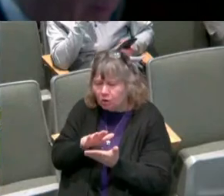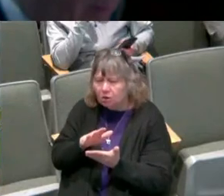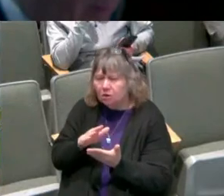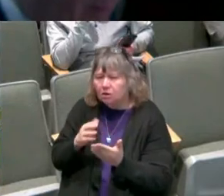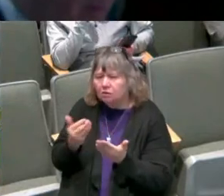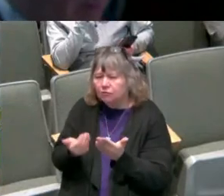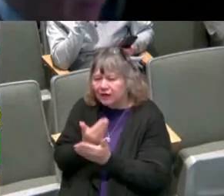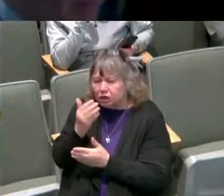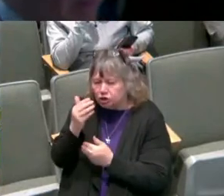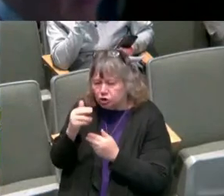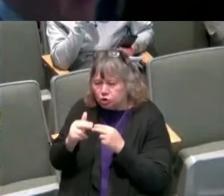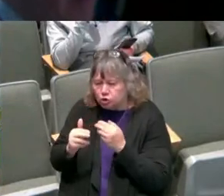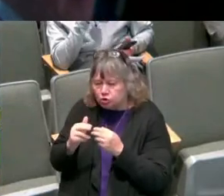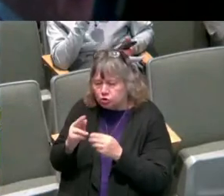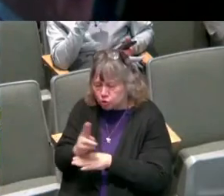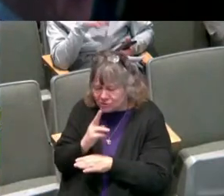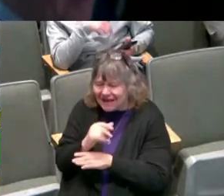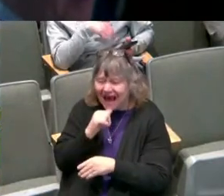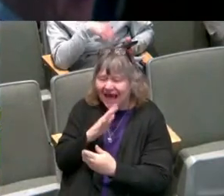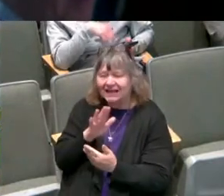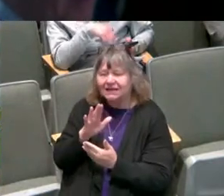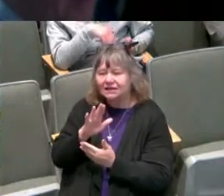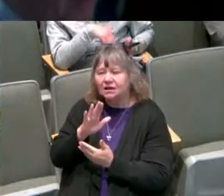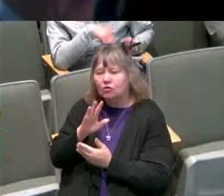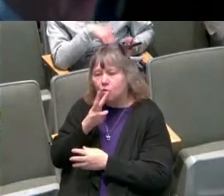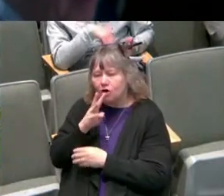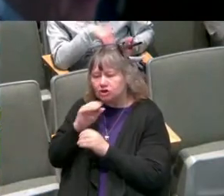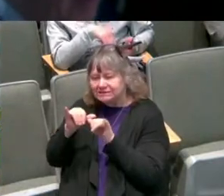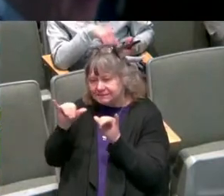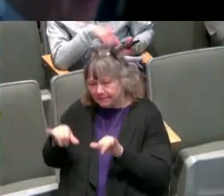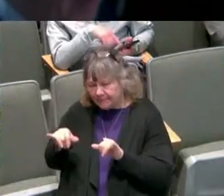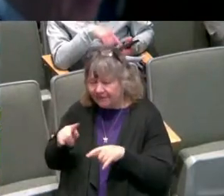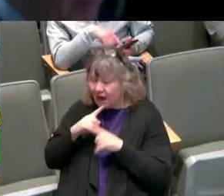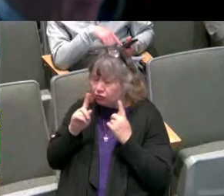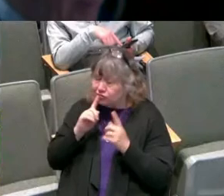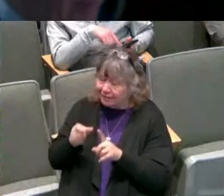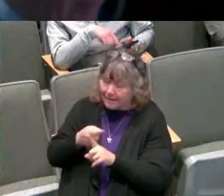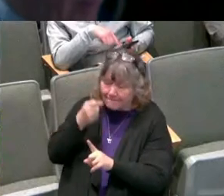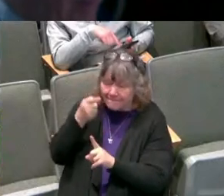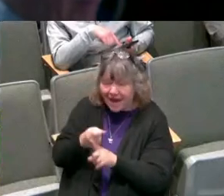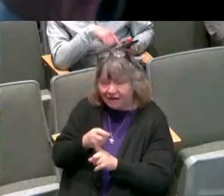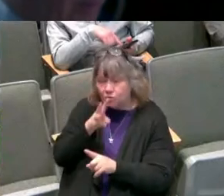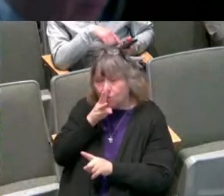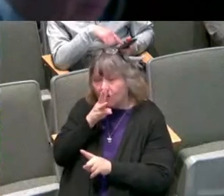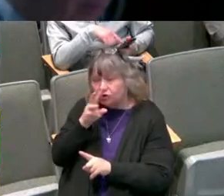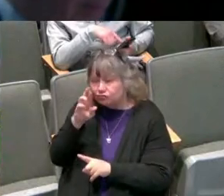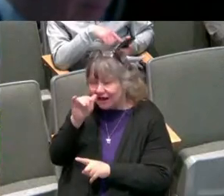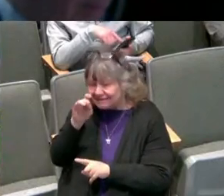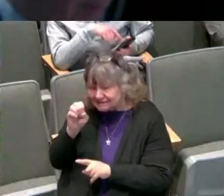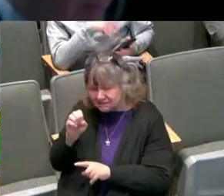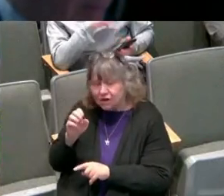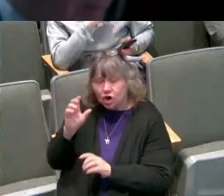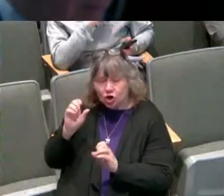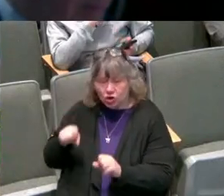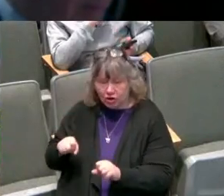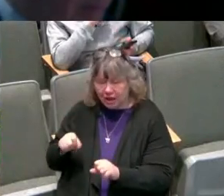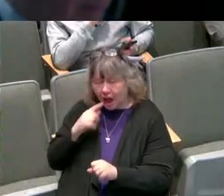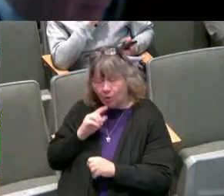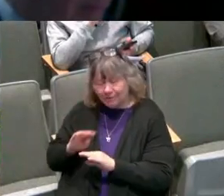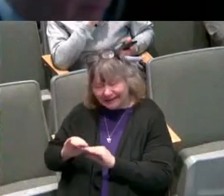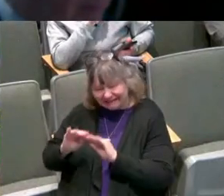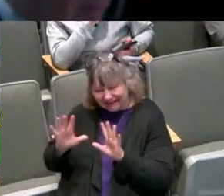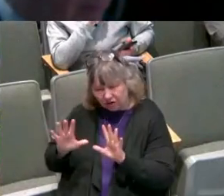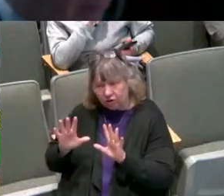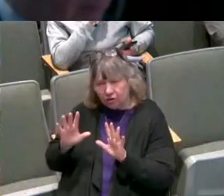for additional water system infrastructure these projects could have very significant tax impact and water rate impacts I want to be very